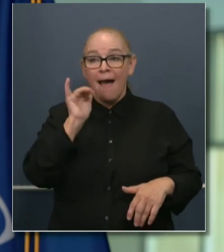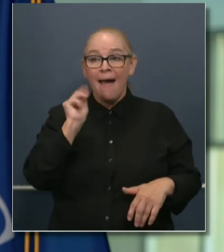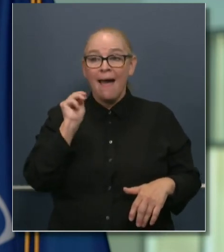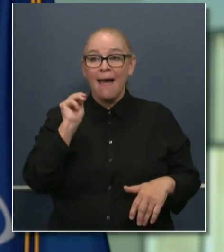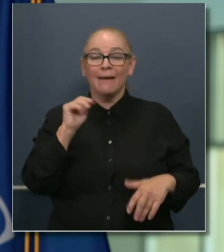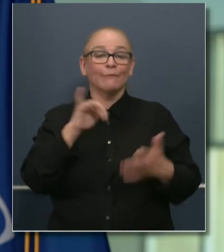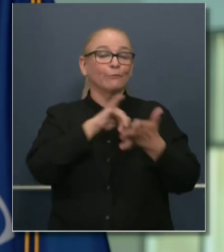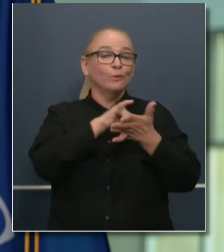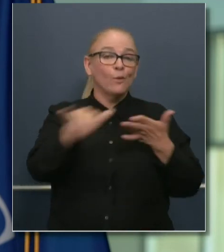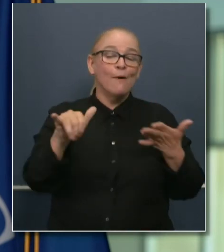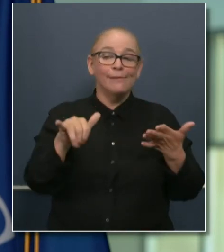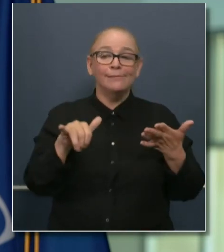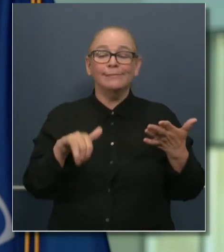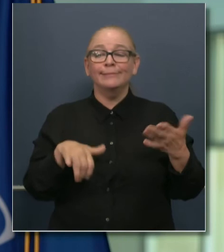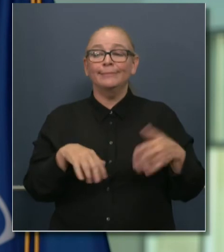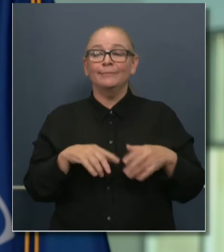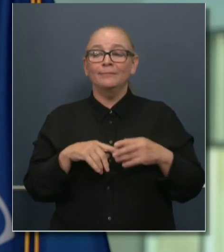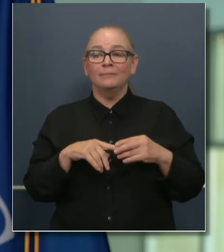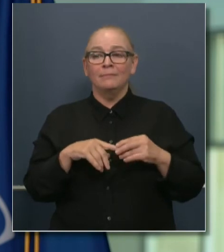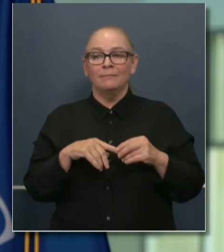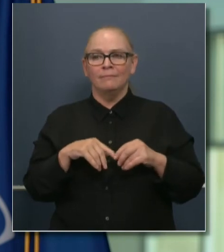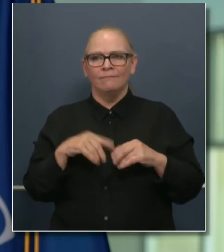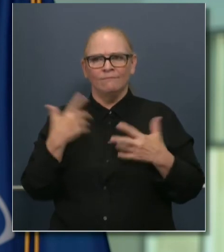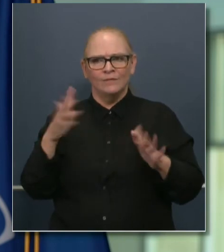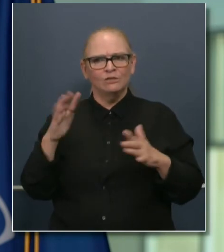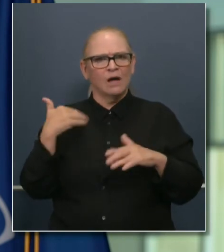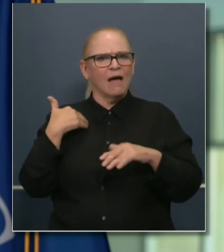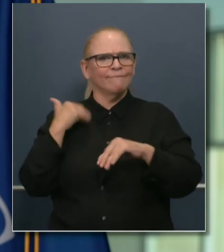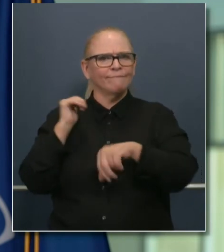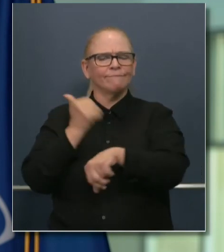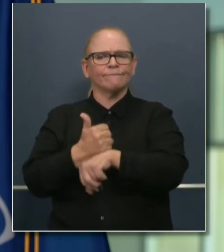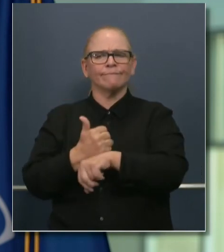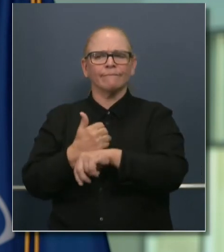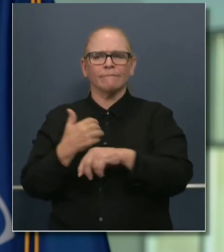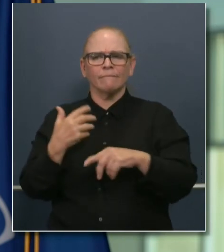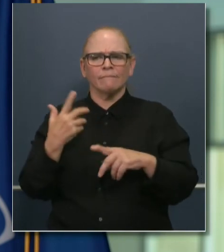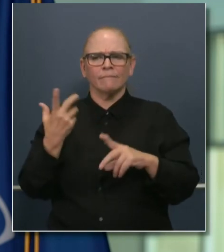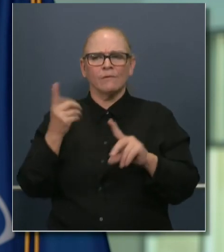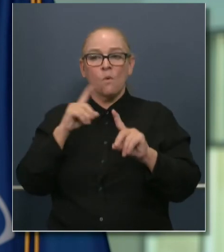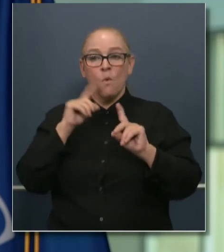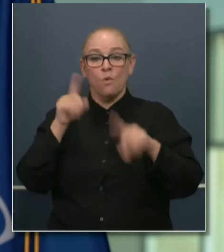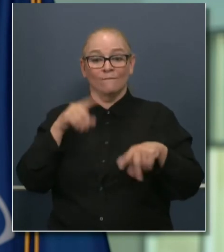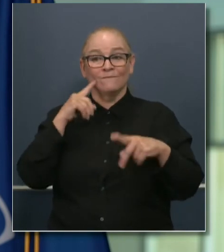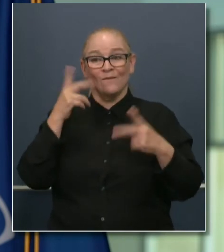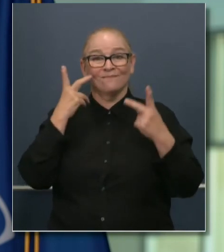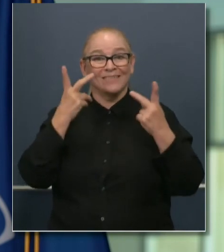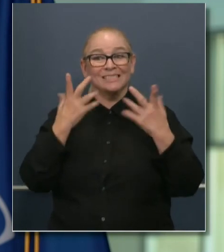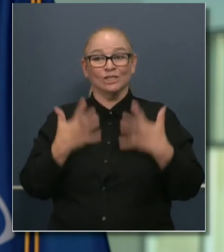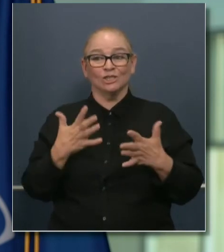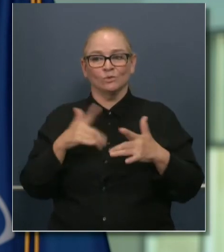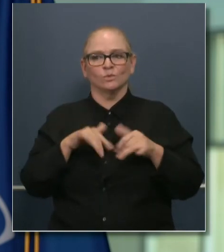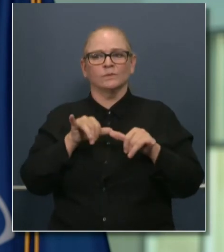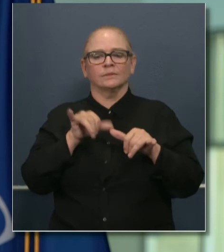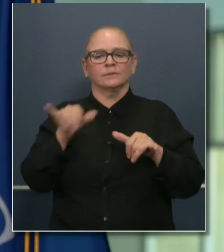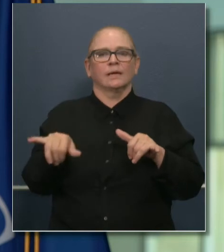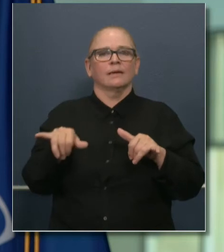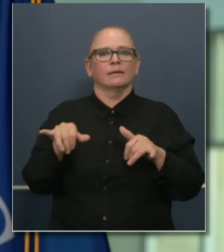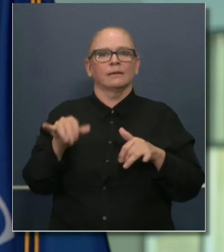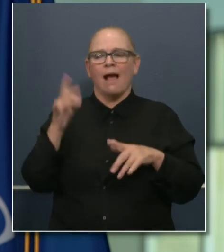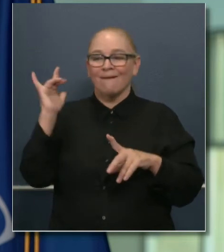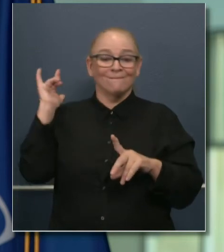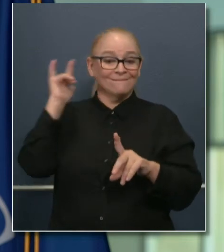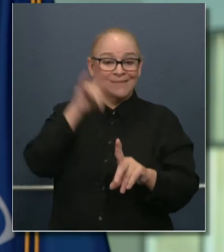require visitors to quarantine for 2 weeks. Why has California not done that? Can the state really get a handle on this and keep it if you're